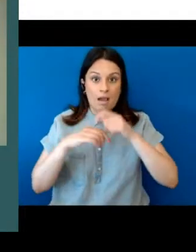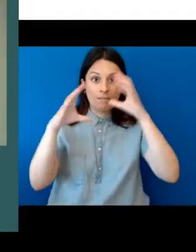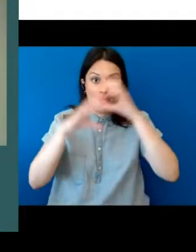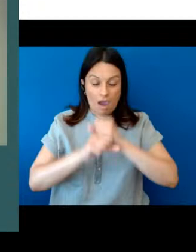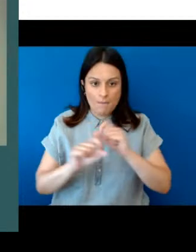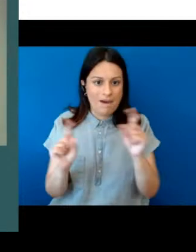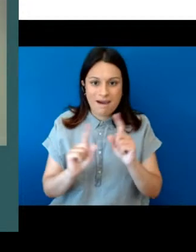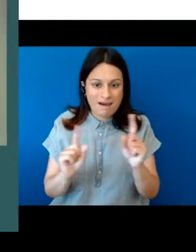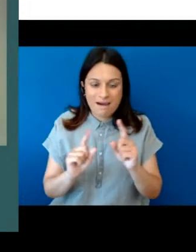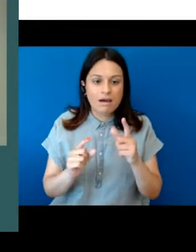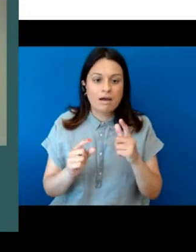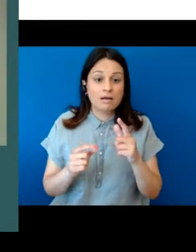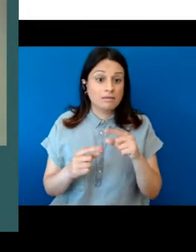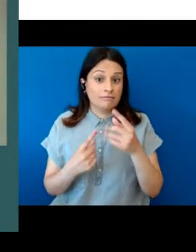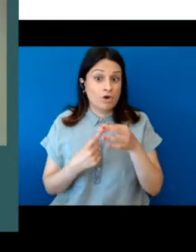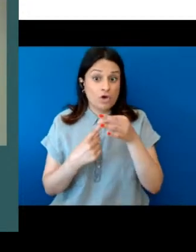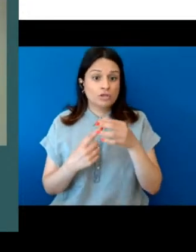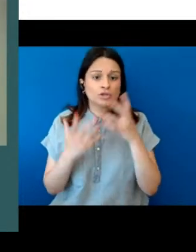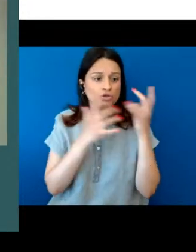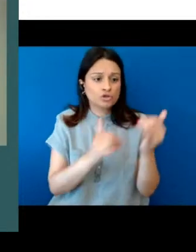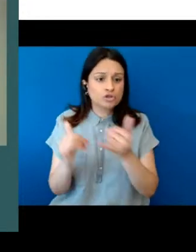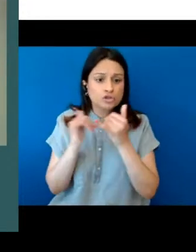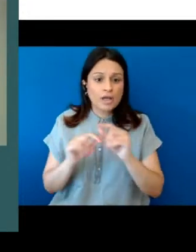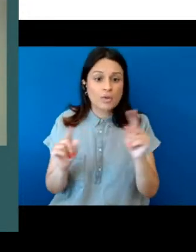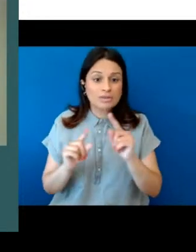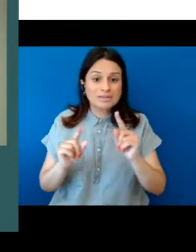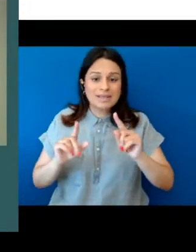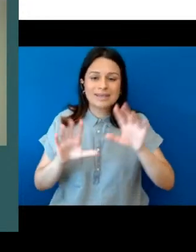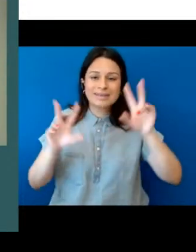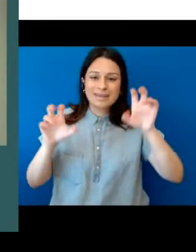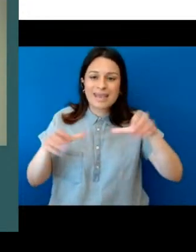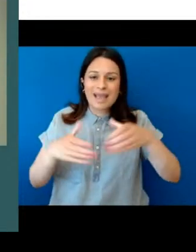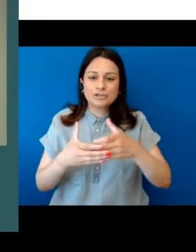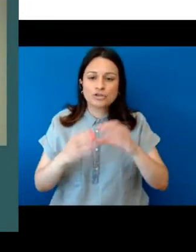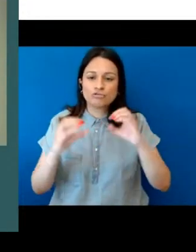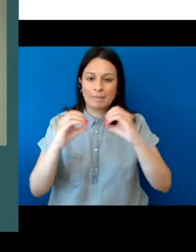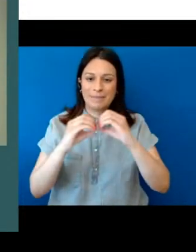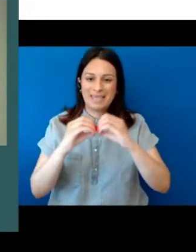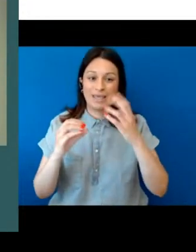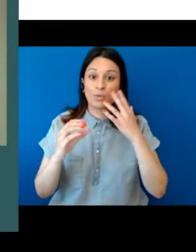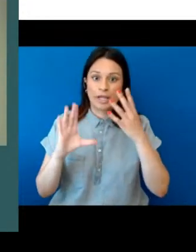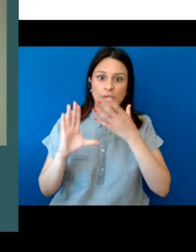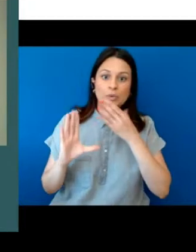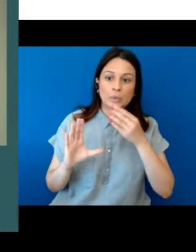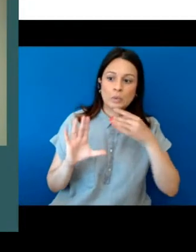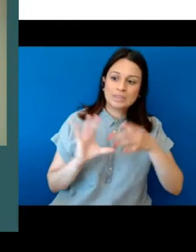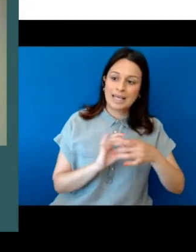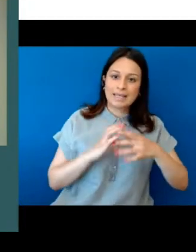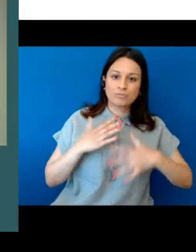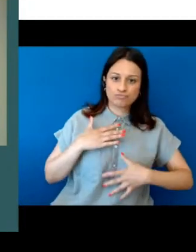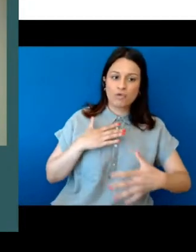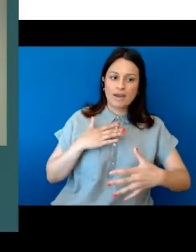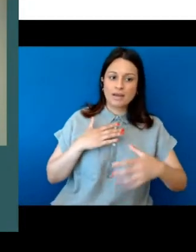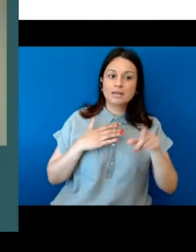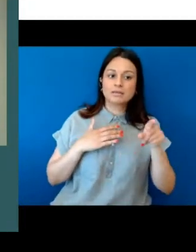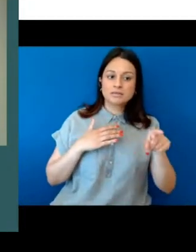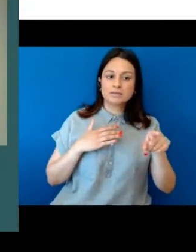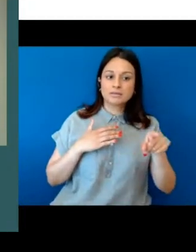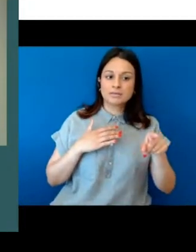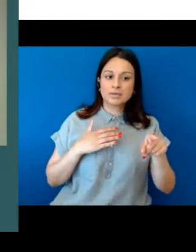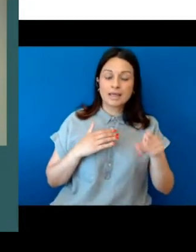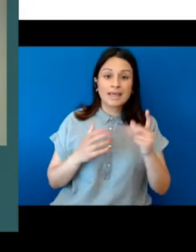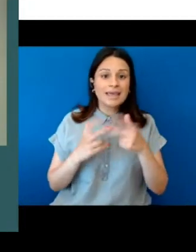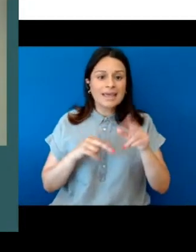you look for one which is category B in pregnancy. But if it's for rhinitis, I